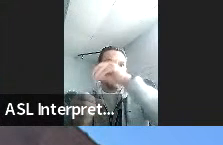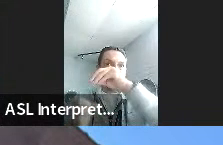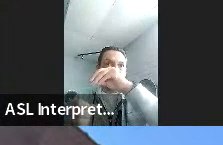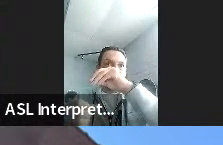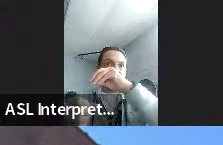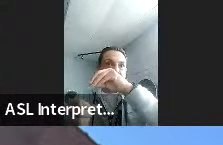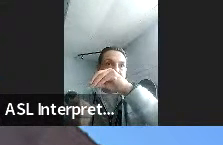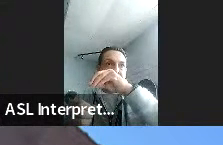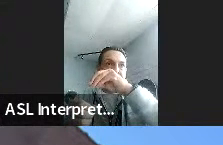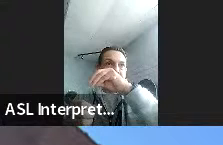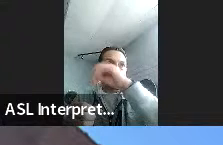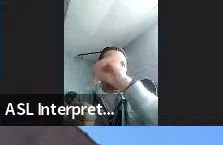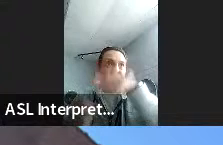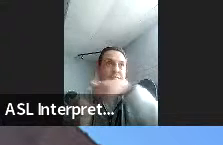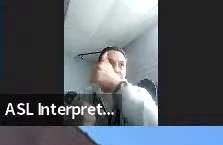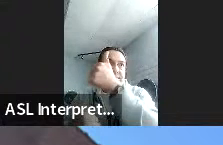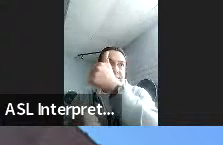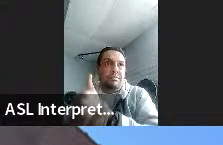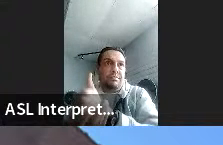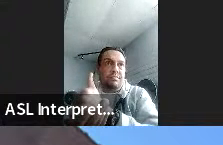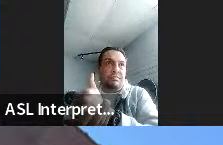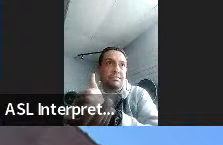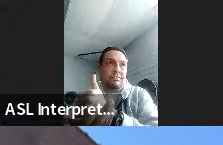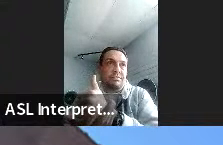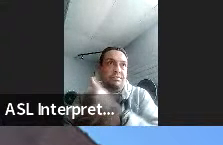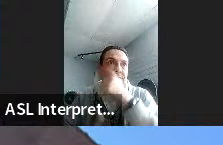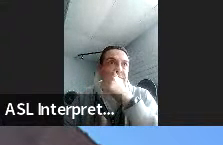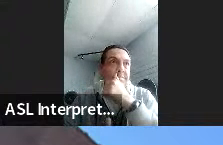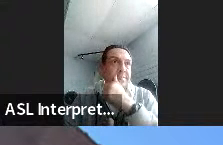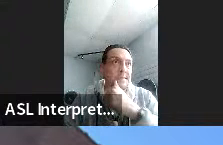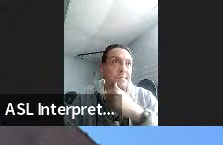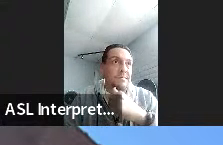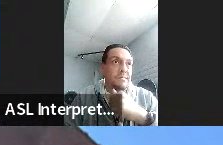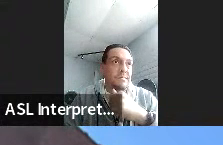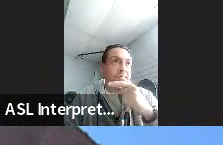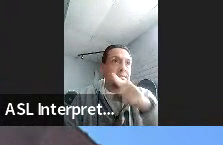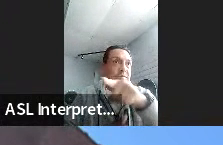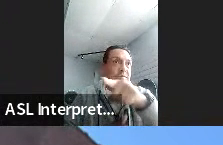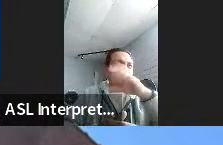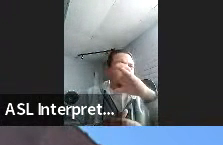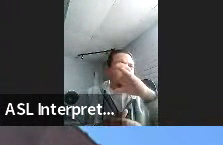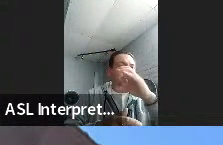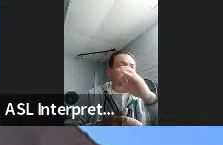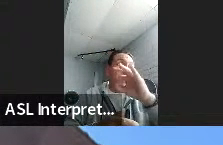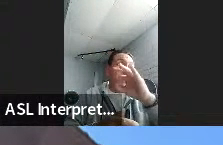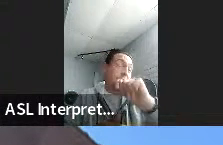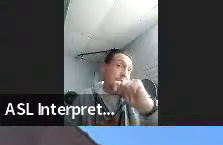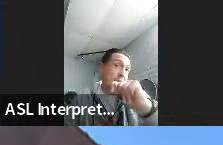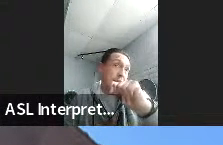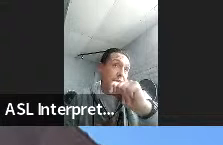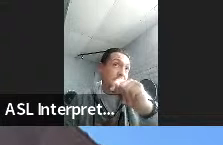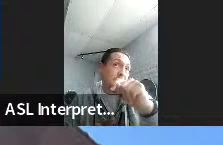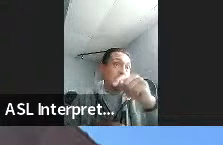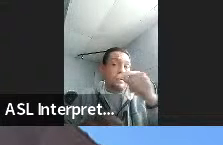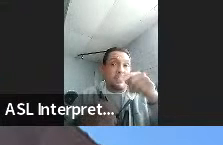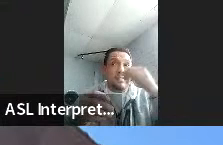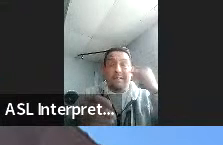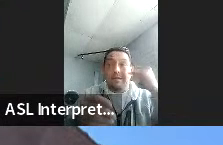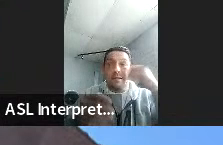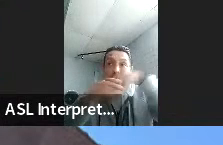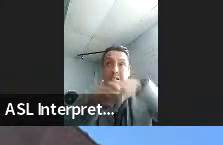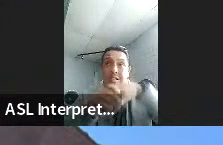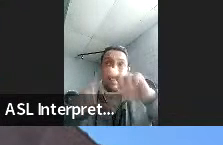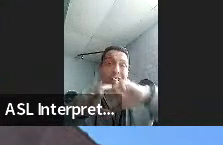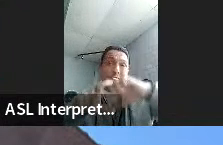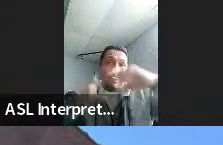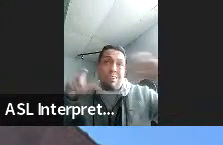path for a new corner store designation where within 100 feet of an intersection, or if you're in a large scale campus, you could apply to the City